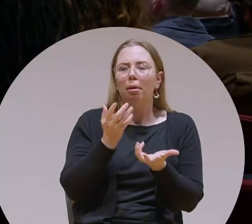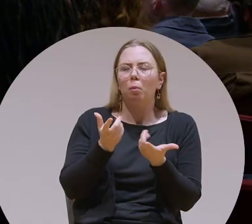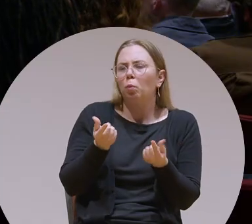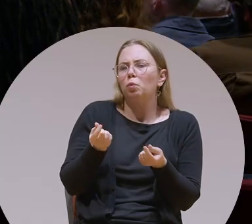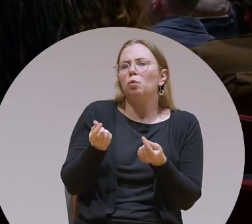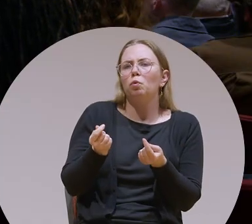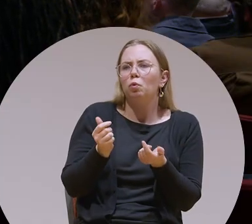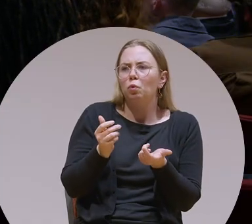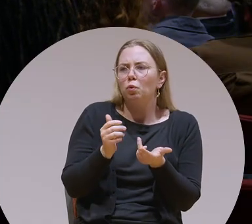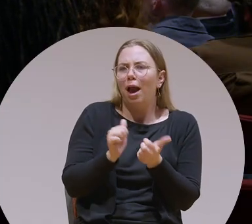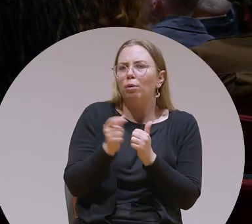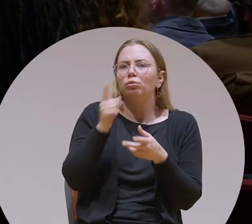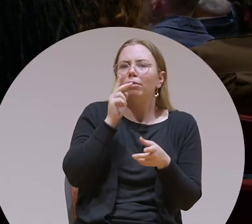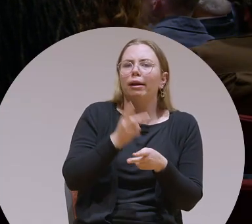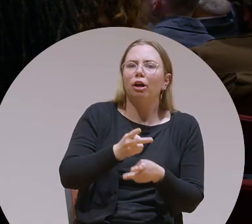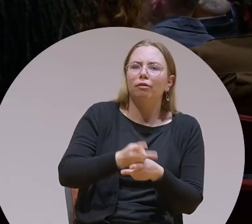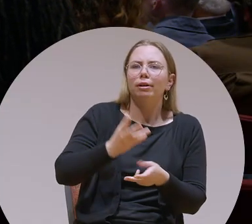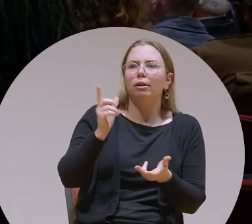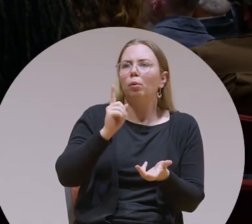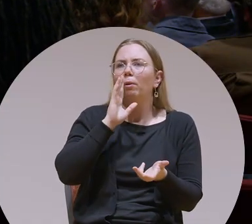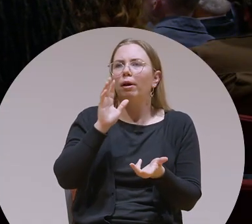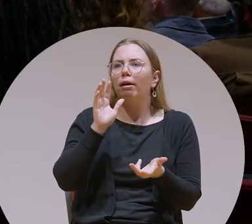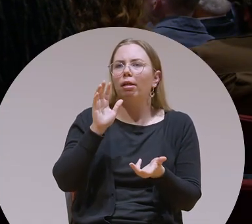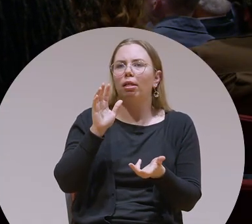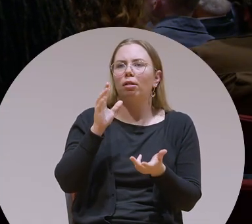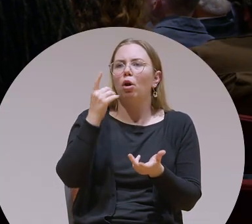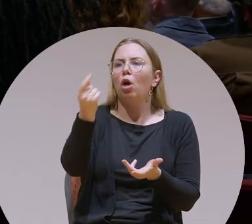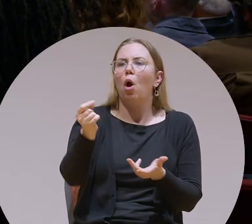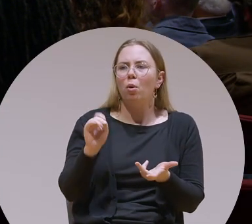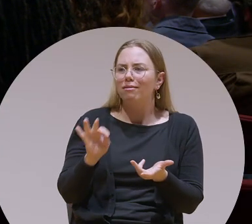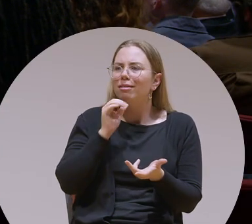is it taken care of? Where does it go afterwards if you don't want it in your collection?